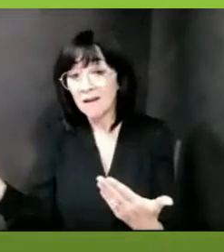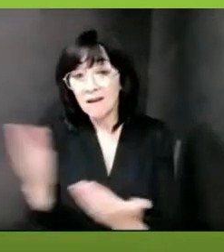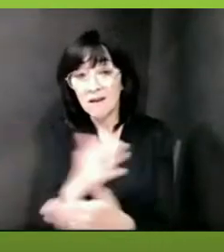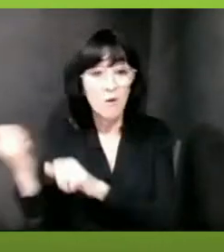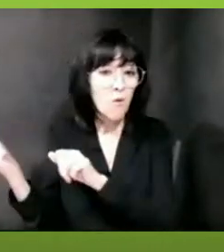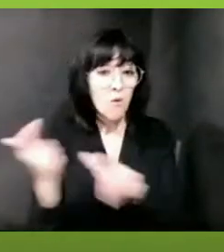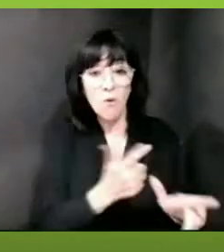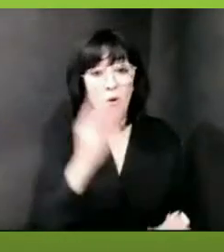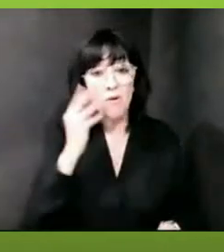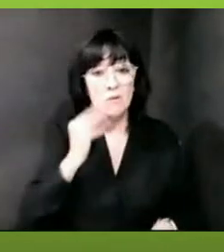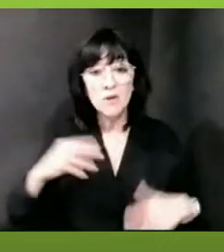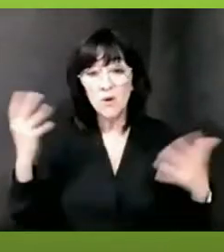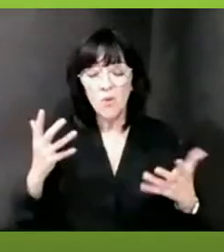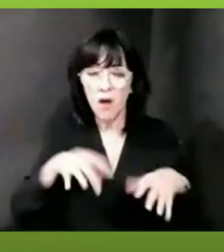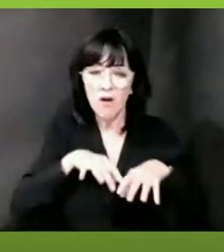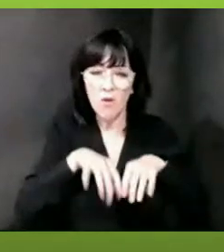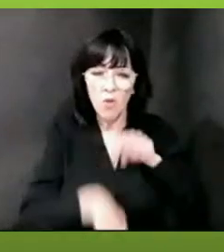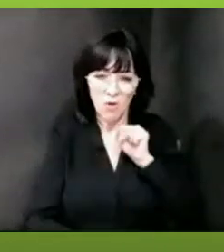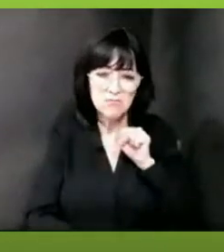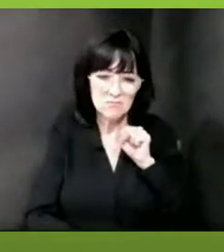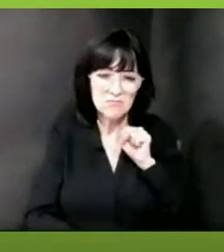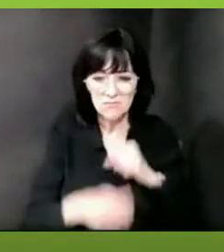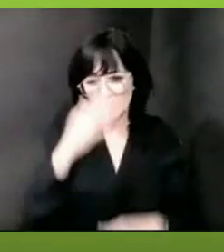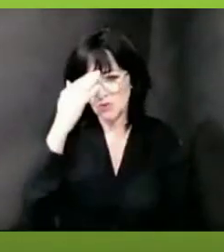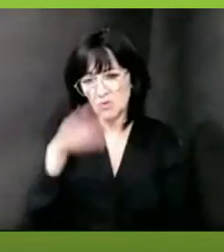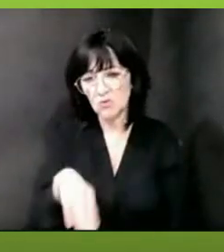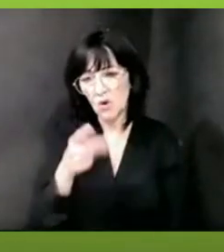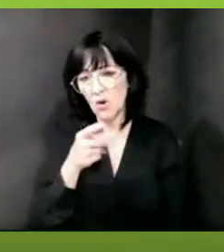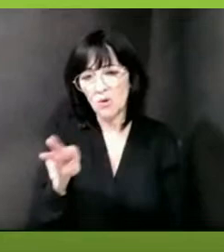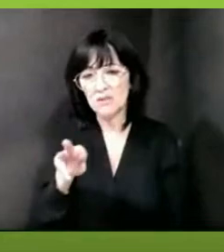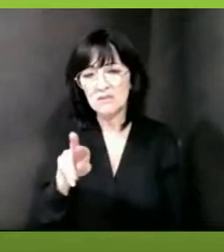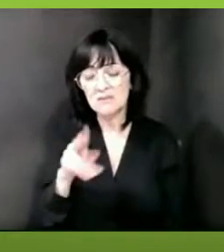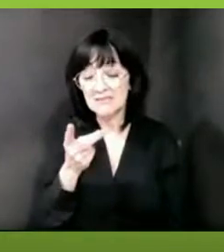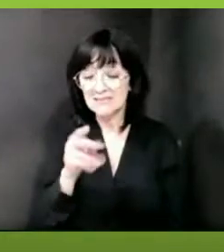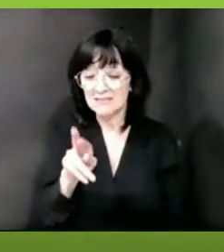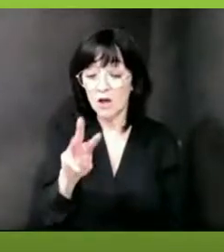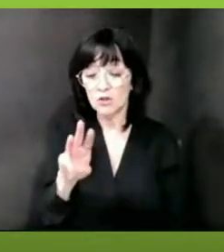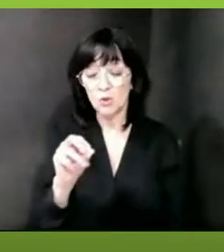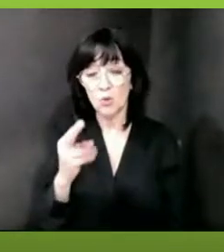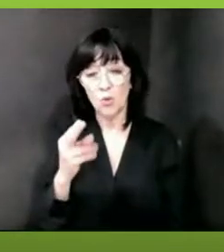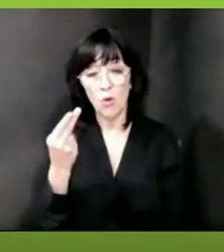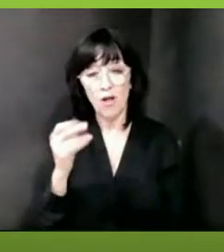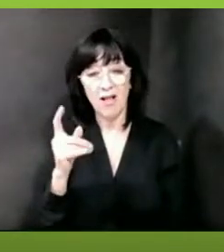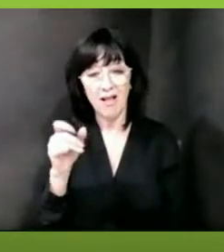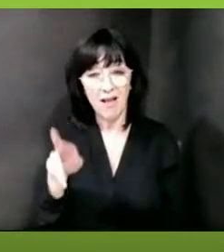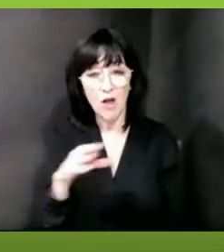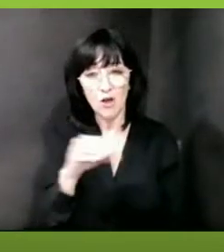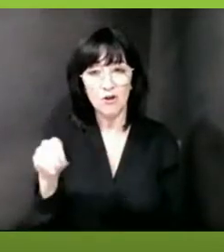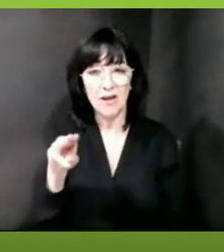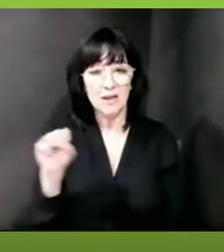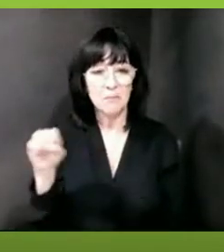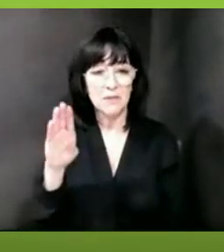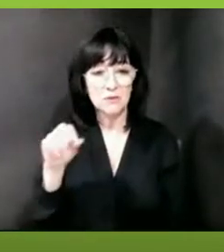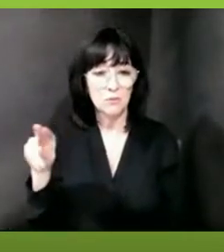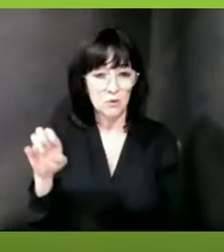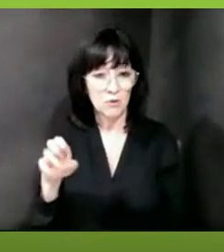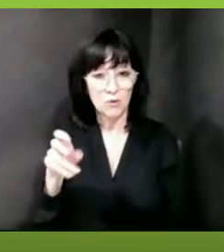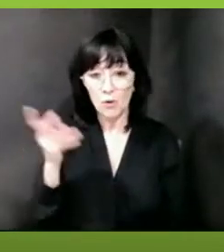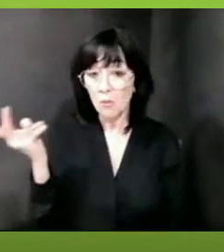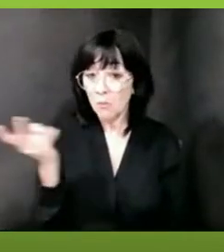know Dr. Wolheader and Ms. Boone, you have